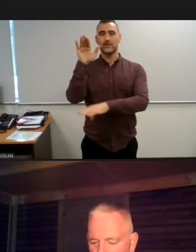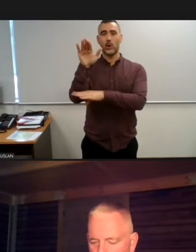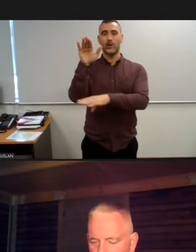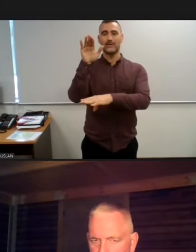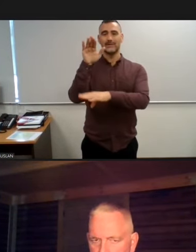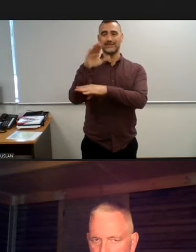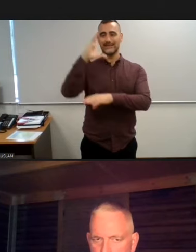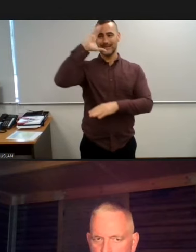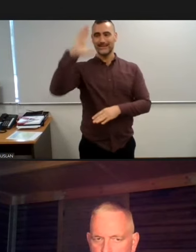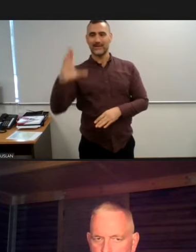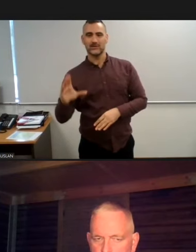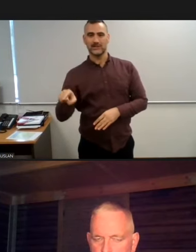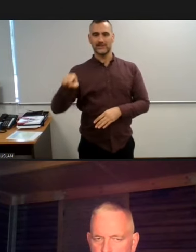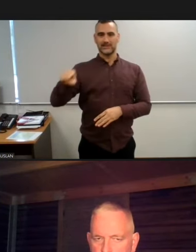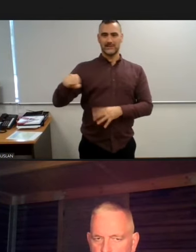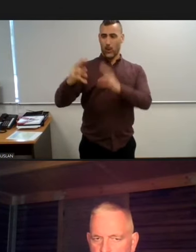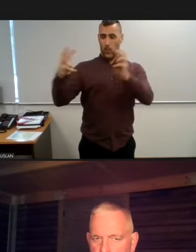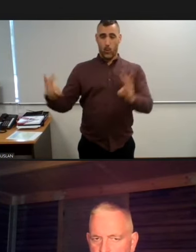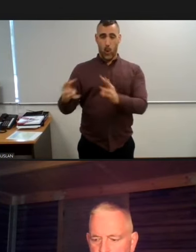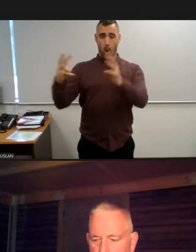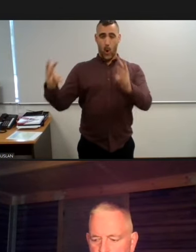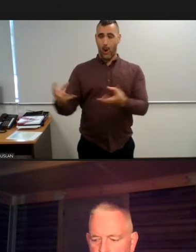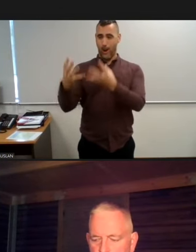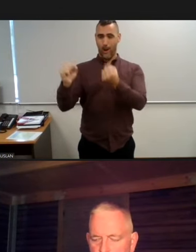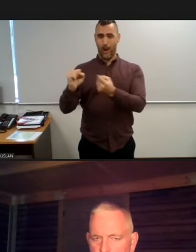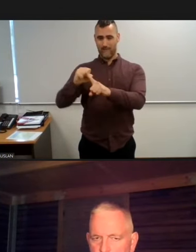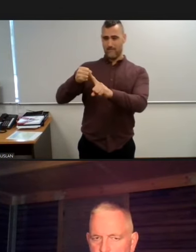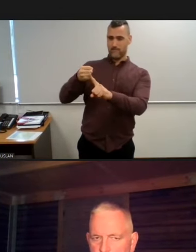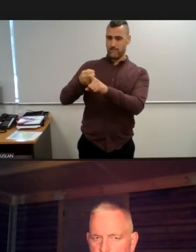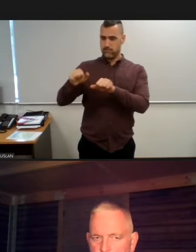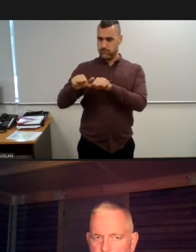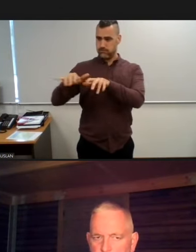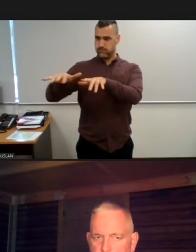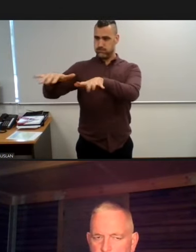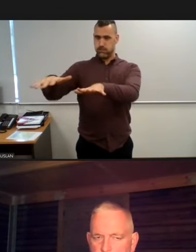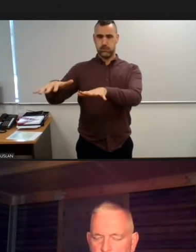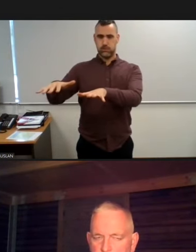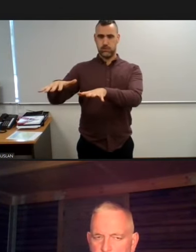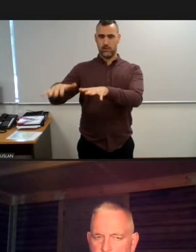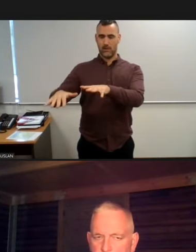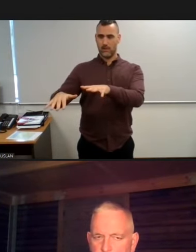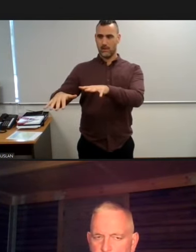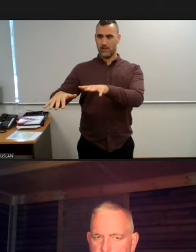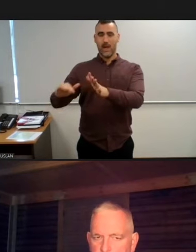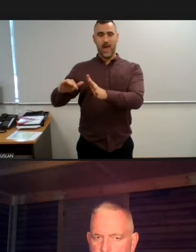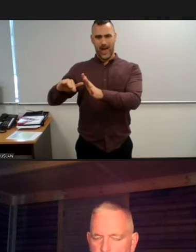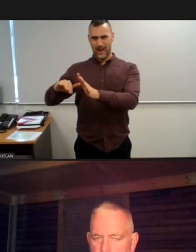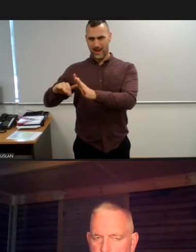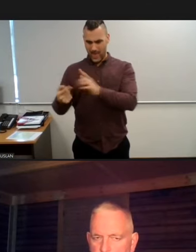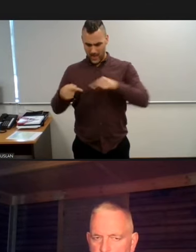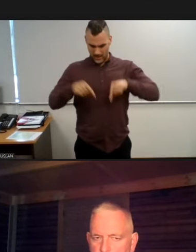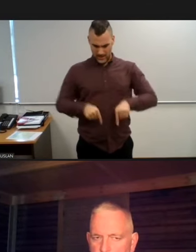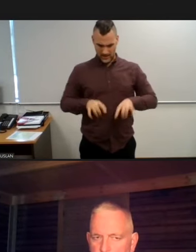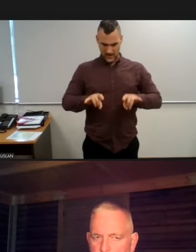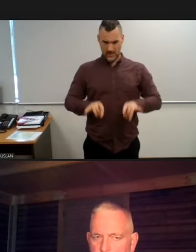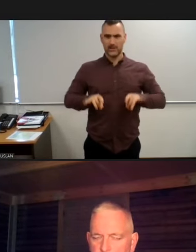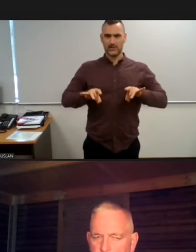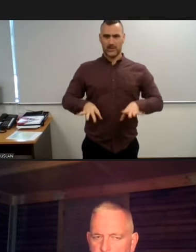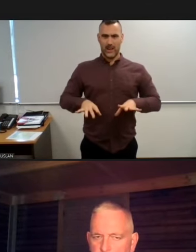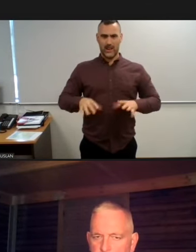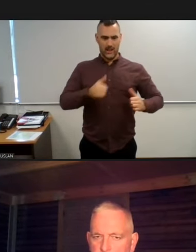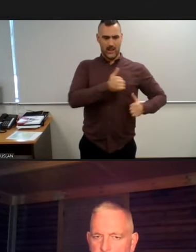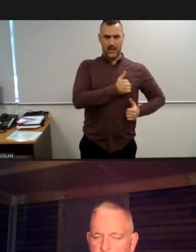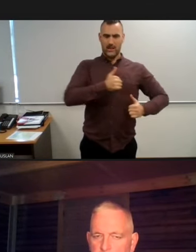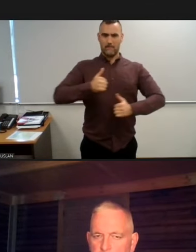war and the impact of seeing military personnel on our streets and being involved in the COVID response